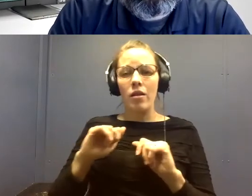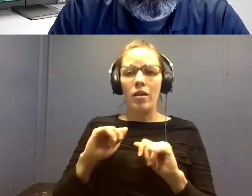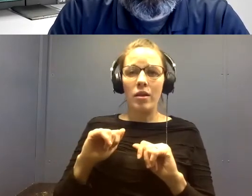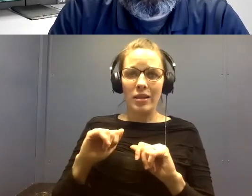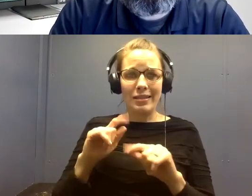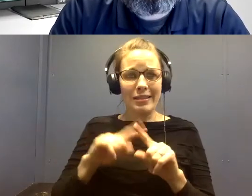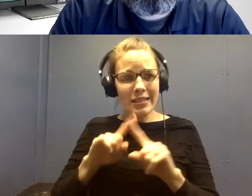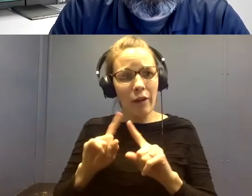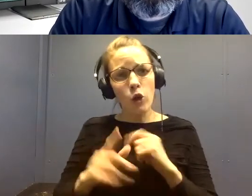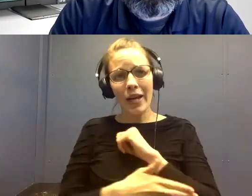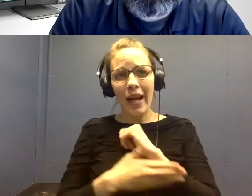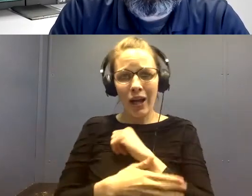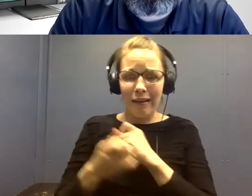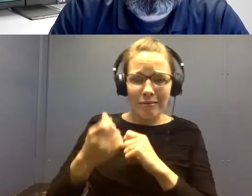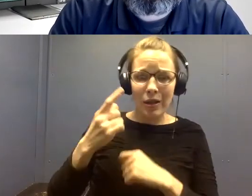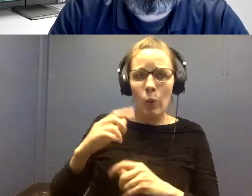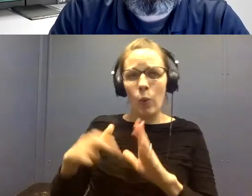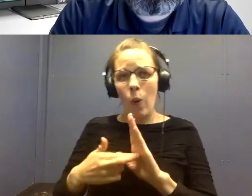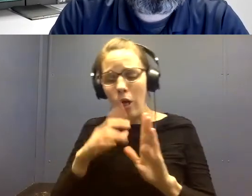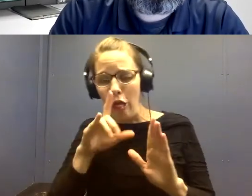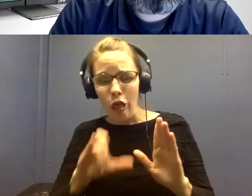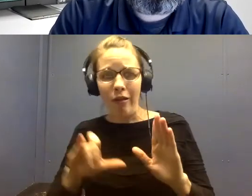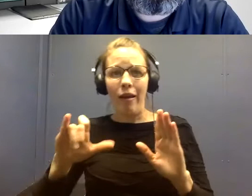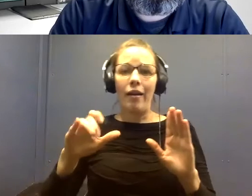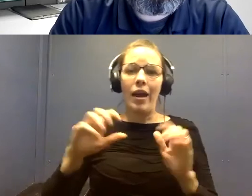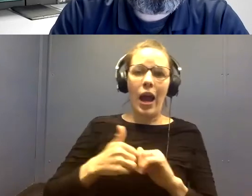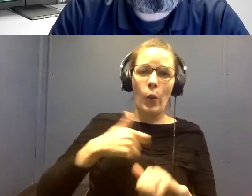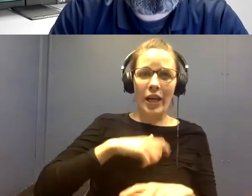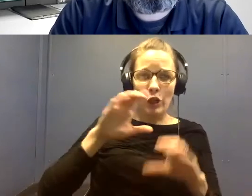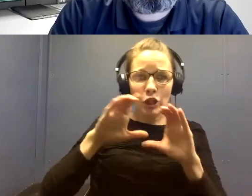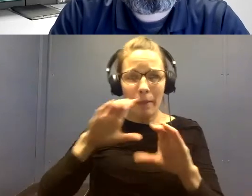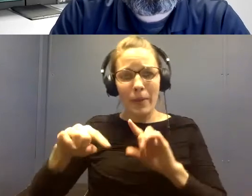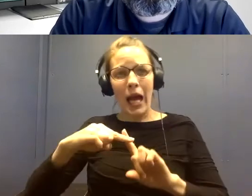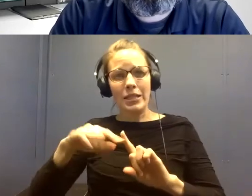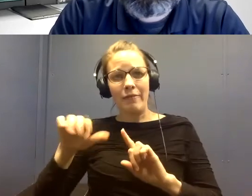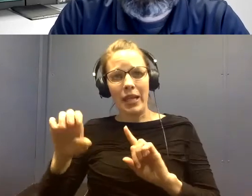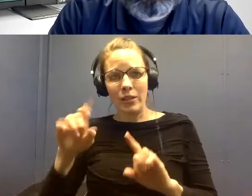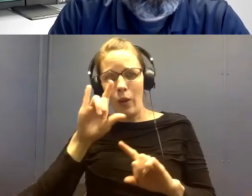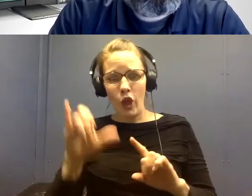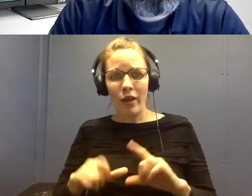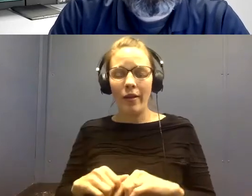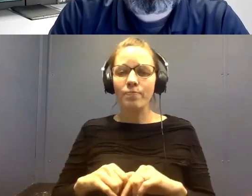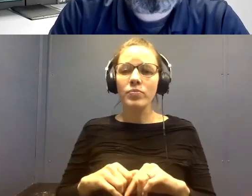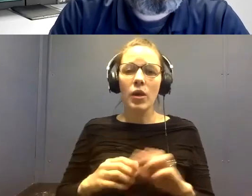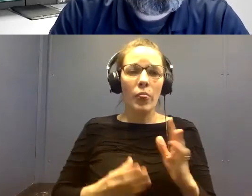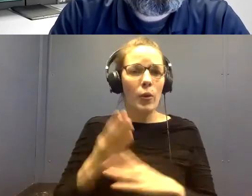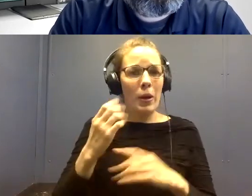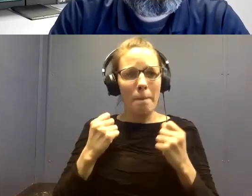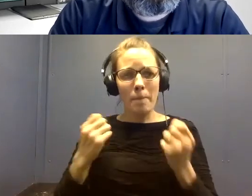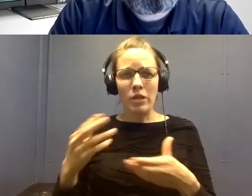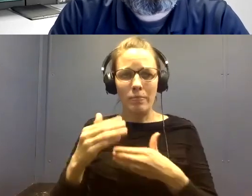the different counties, understanding what our role was, how we were going to communicate positive cases through multiple